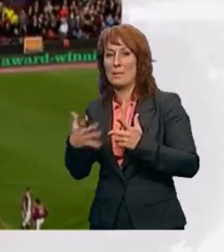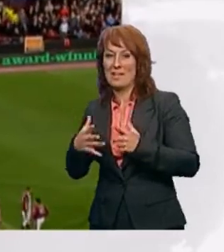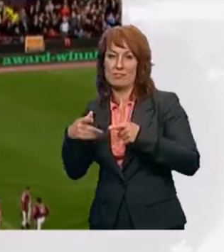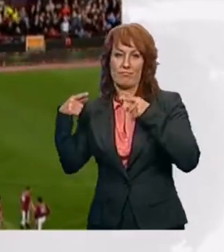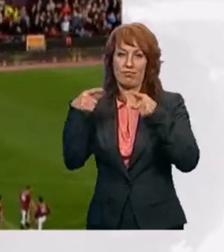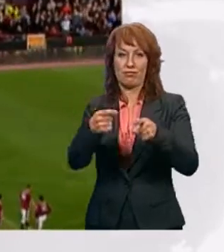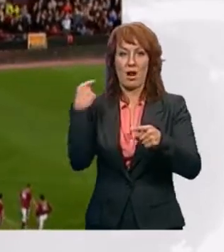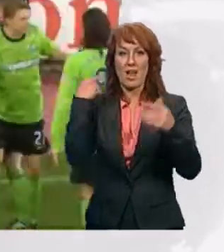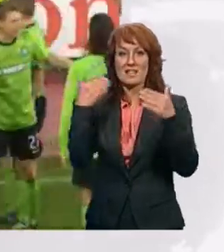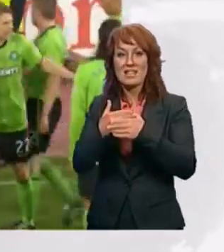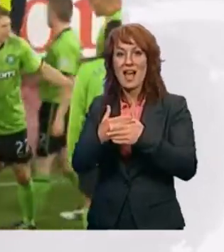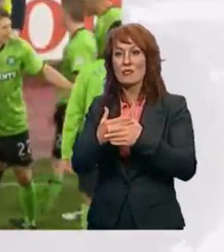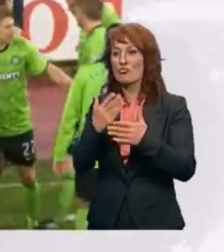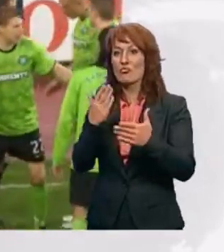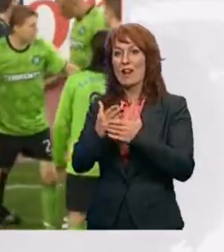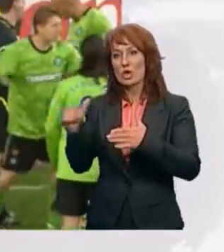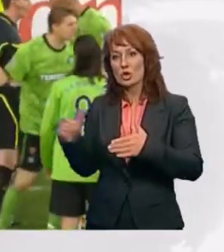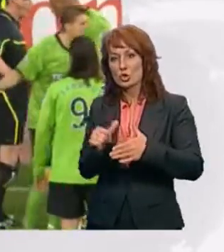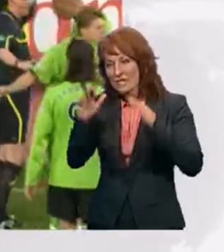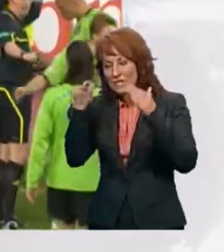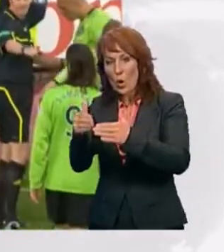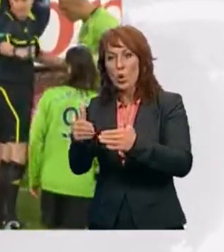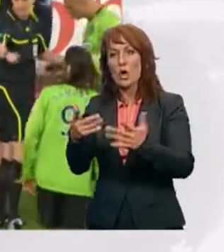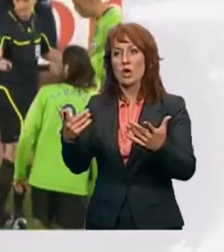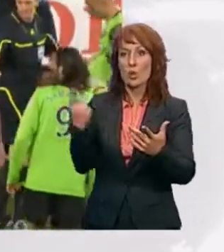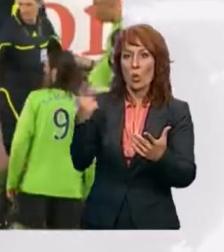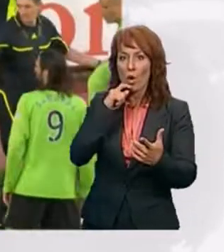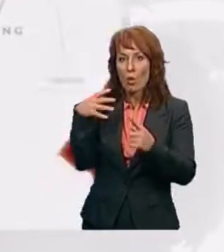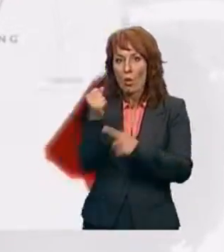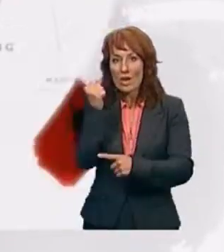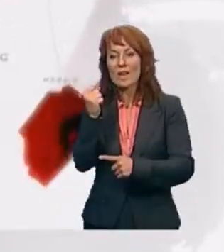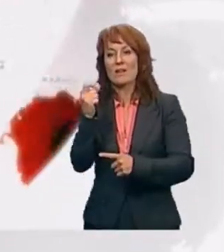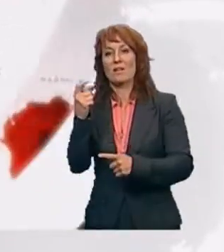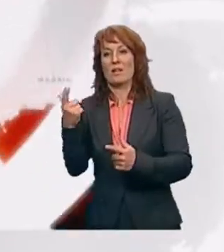night's touchline assault on the Celtic manager Neil Lennon.